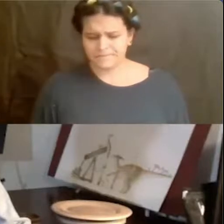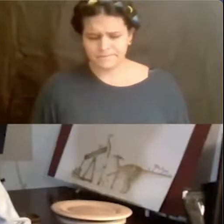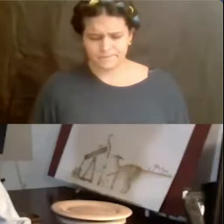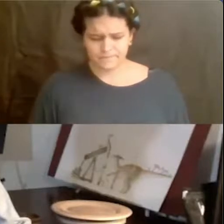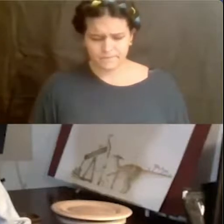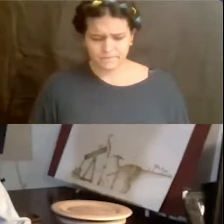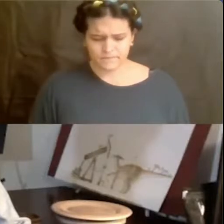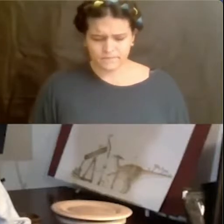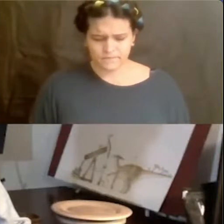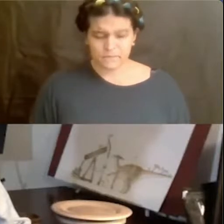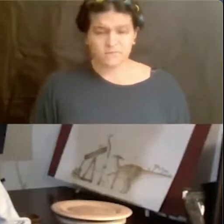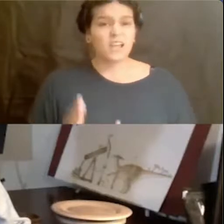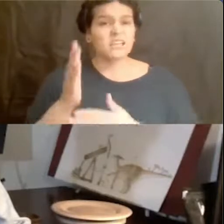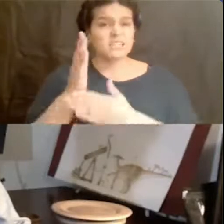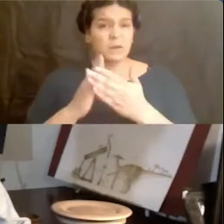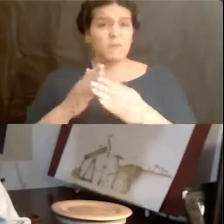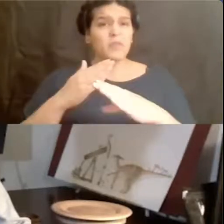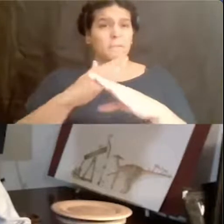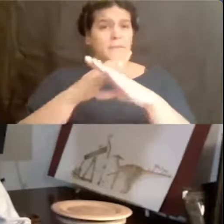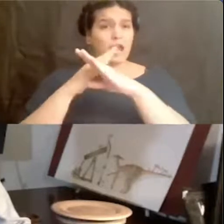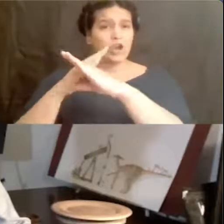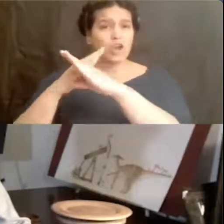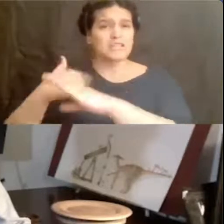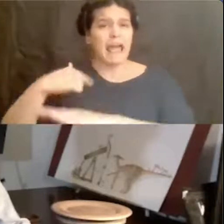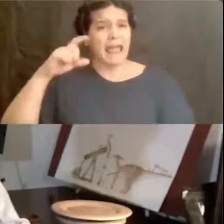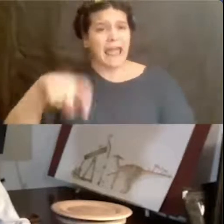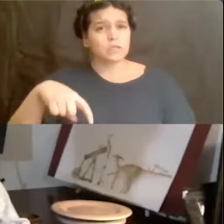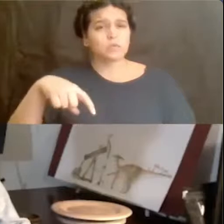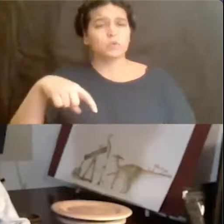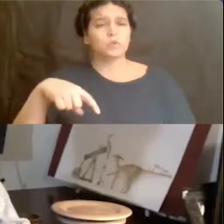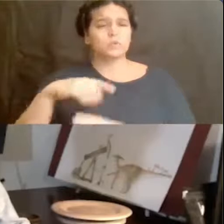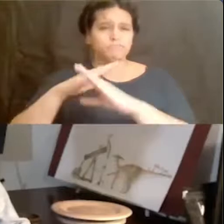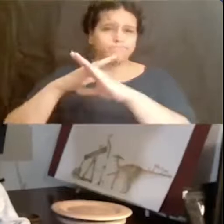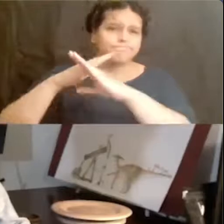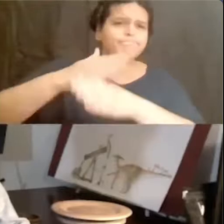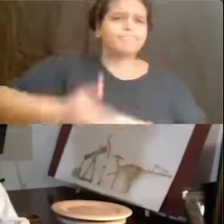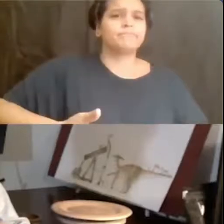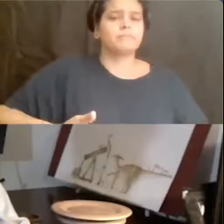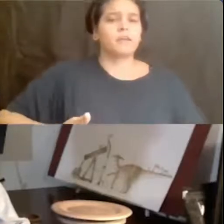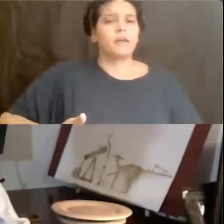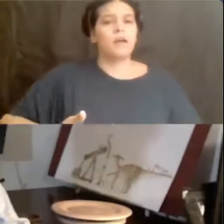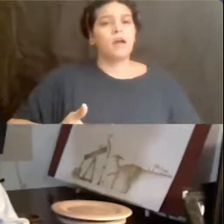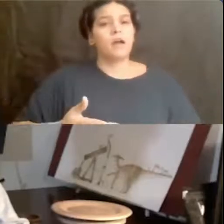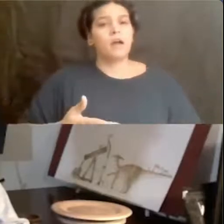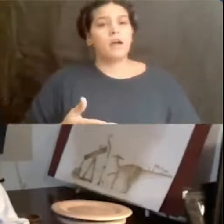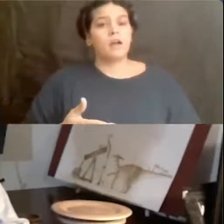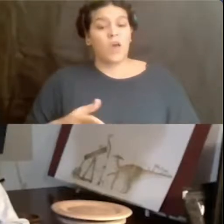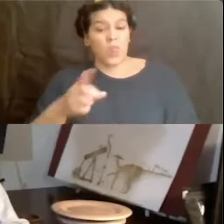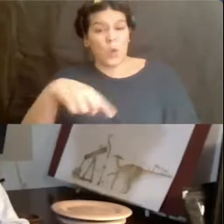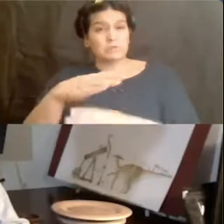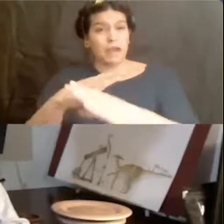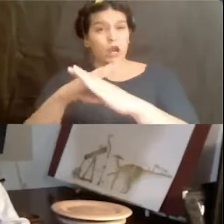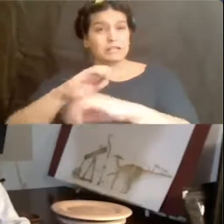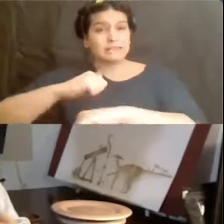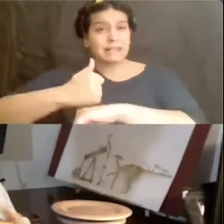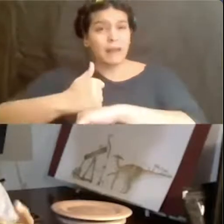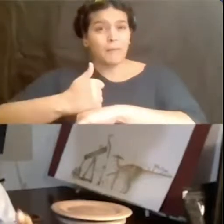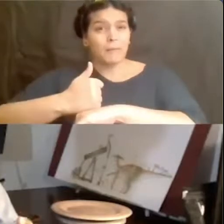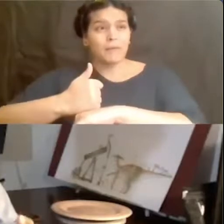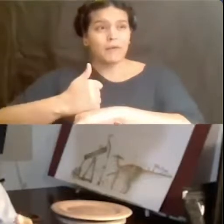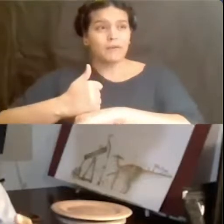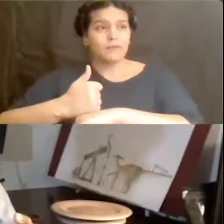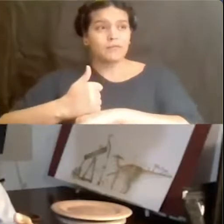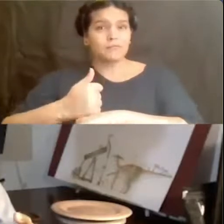some of the barriers that I had to overcome were from my own people, were from within my own culture, because